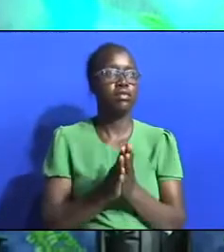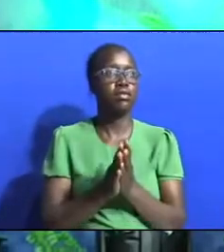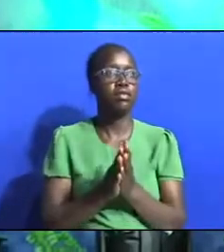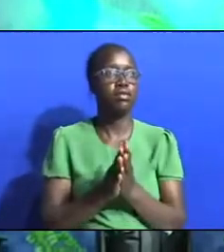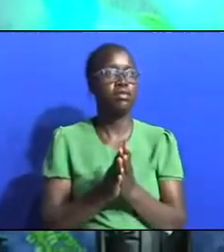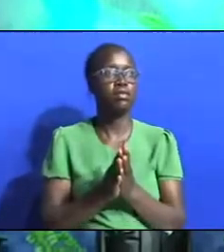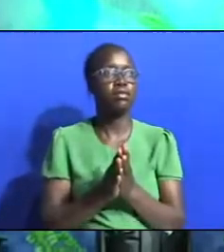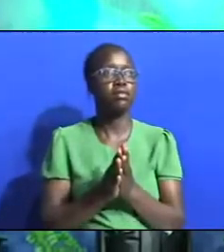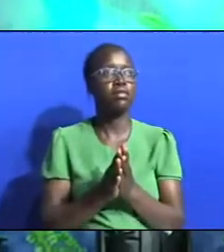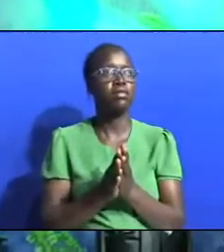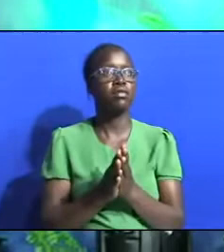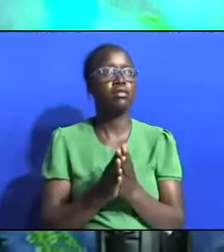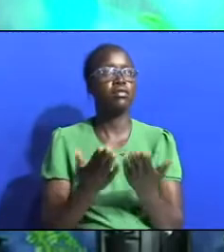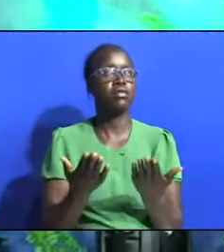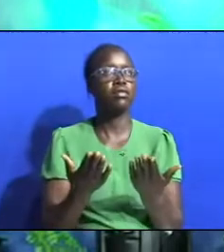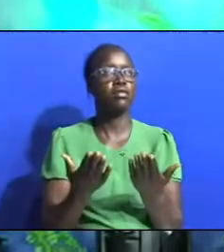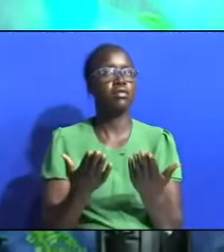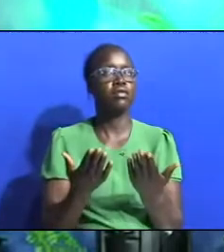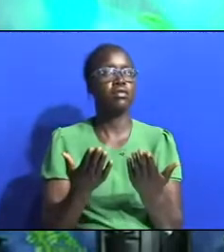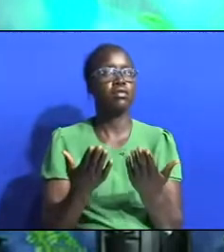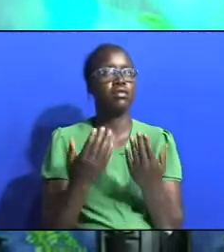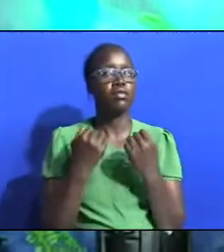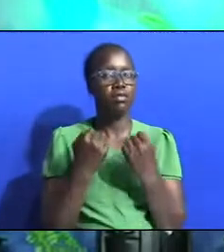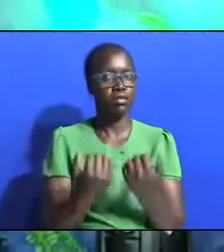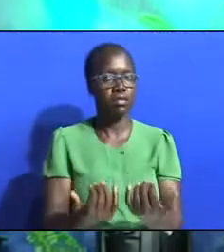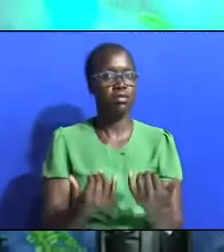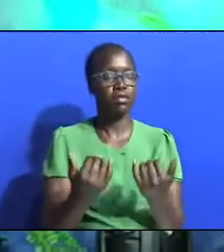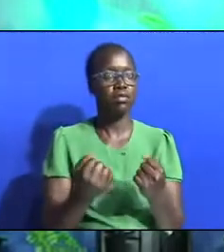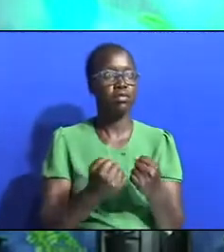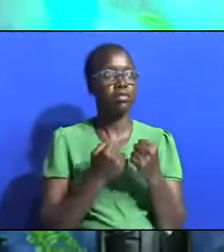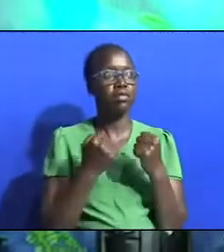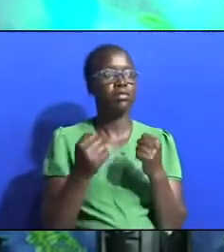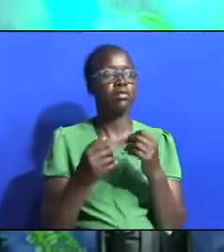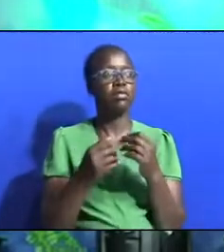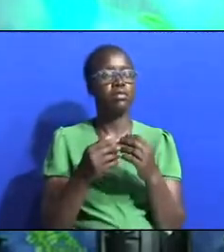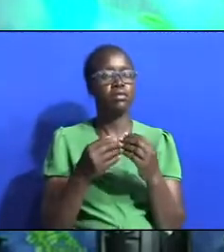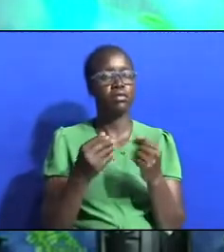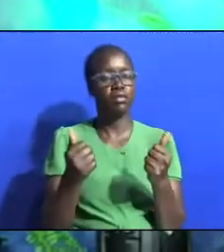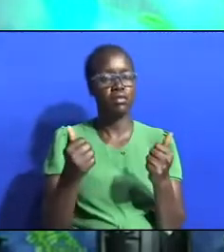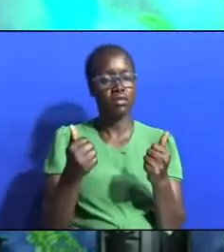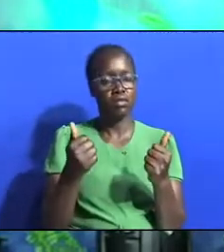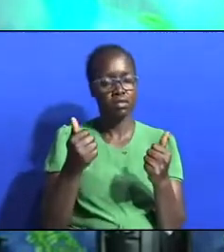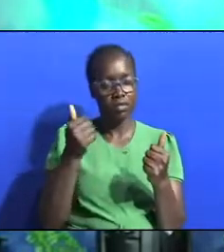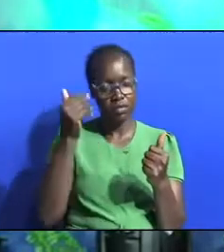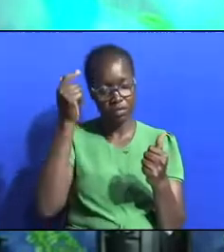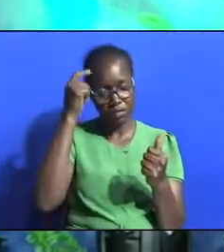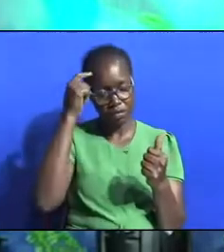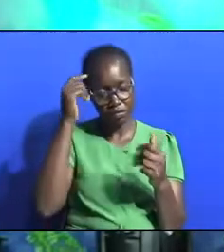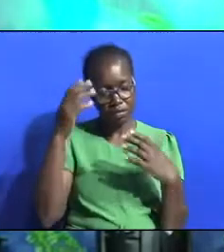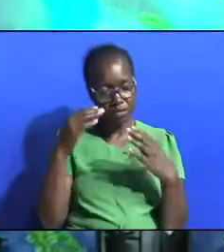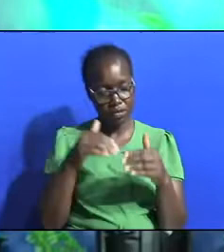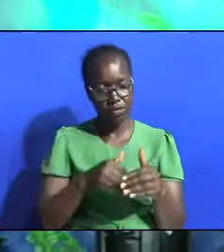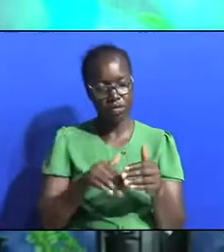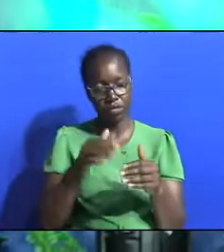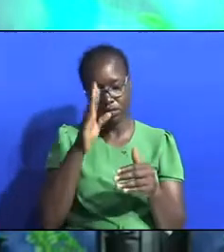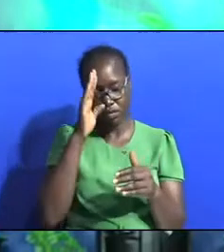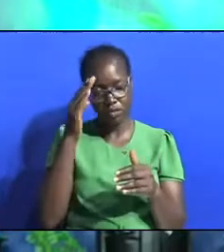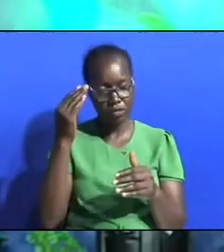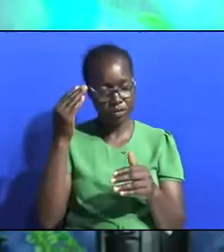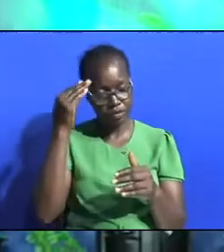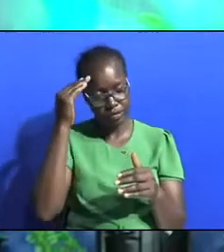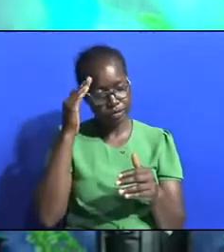is packed with love and power and a sound mind. So people who follow God are not crazy.